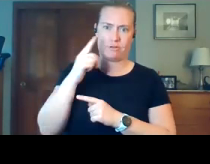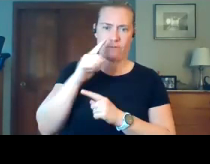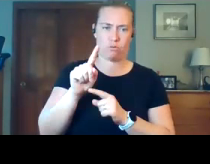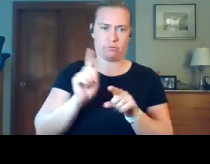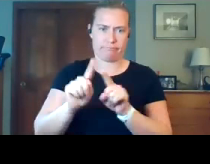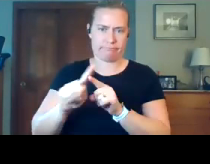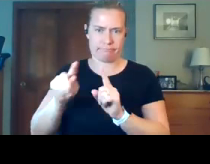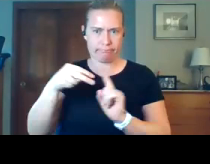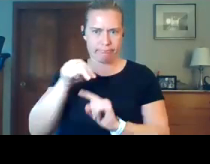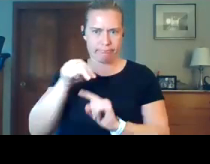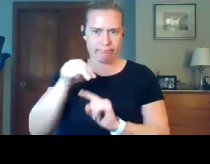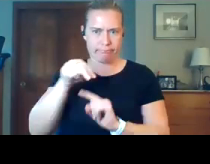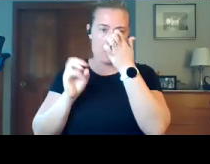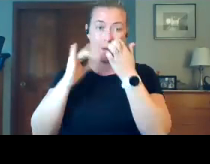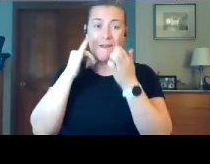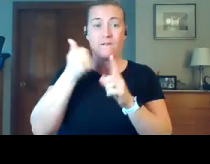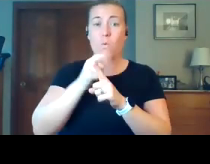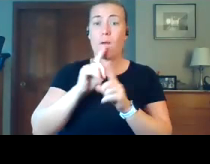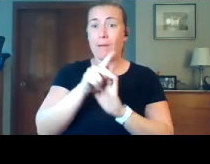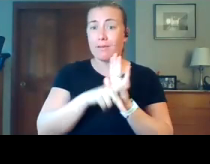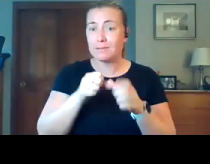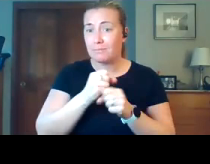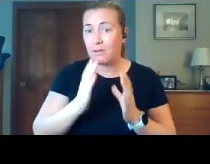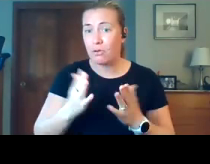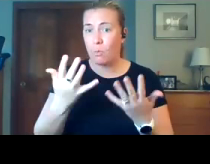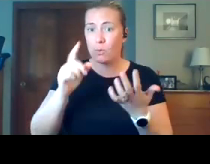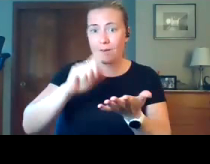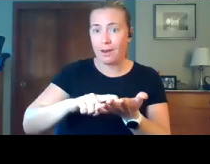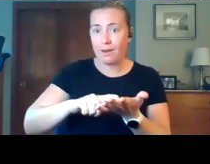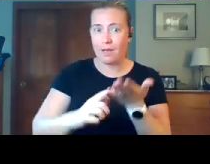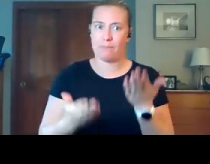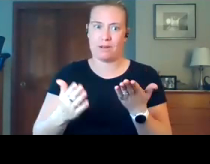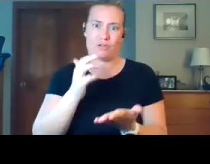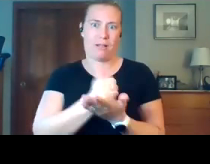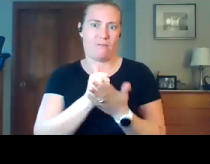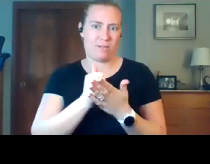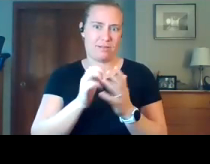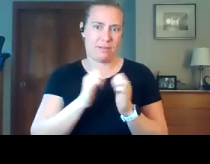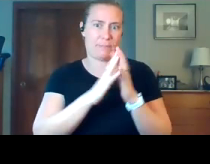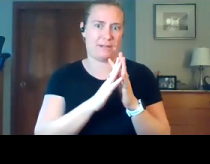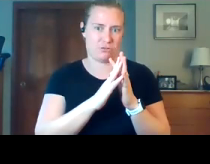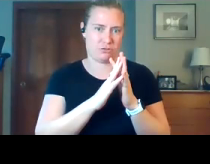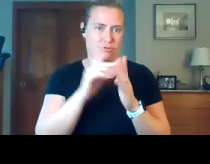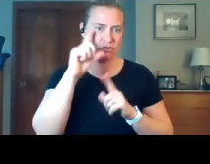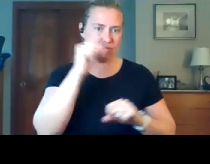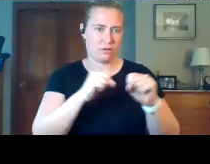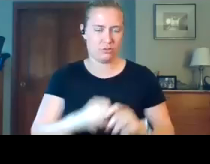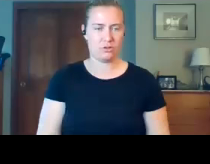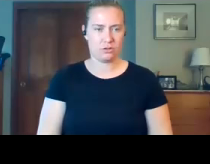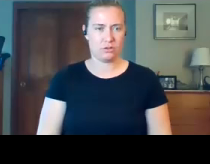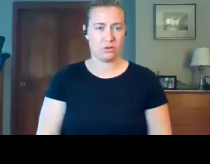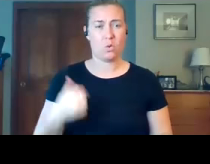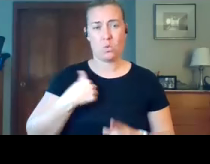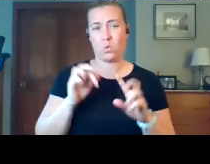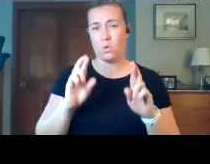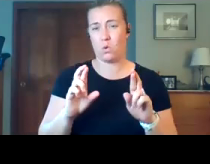implementation practice or a policymaker and you're looking to identify potentially helpful implementation strategies. We certainly hope that it